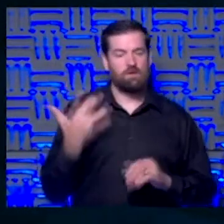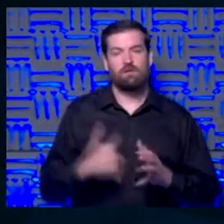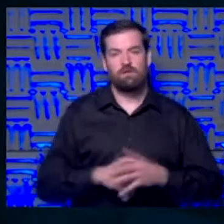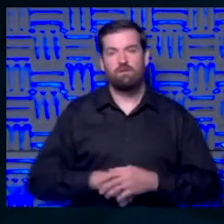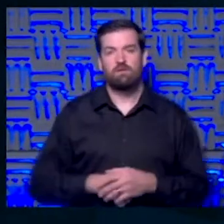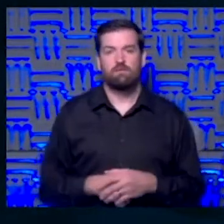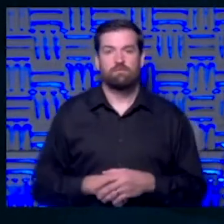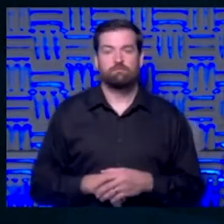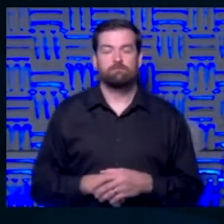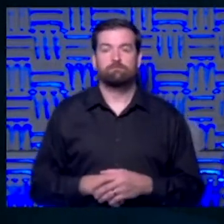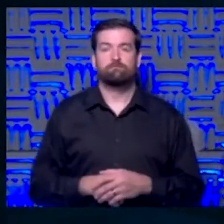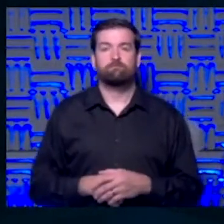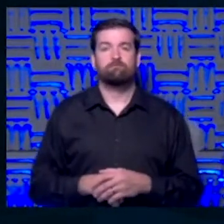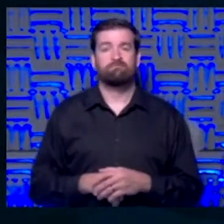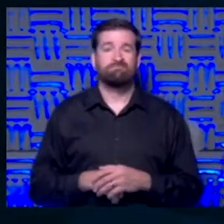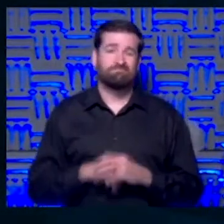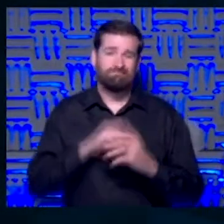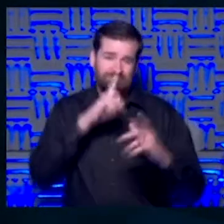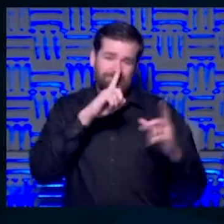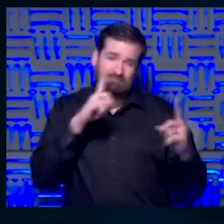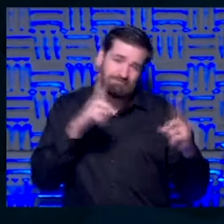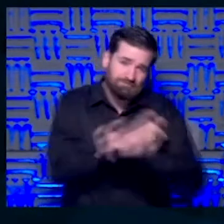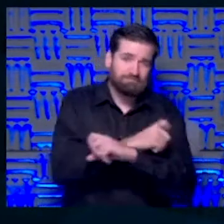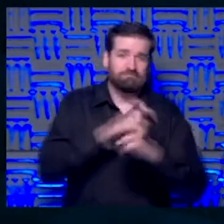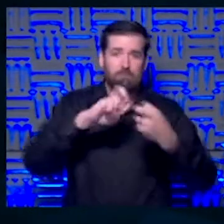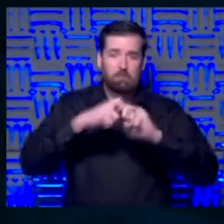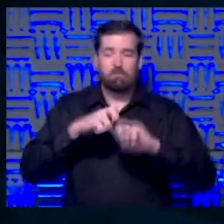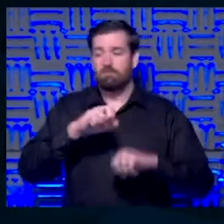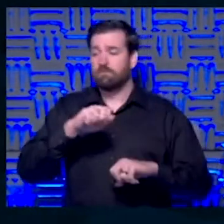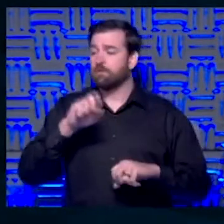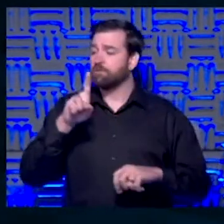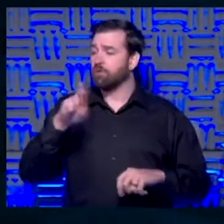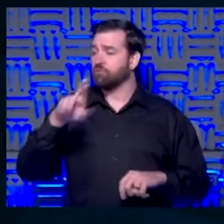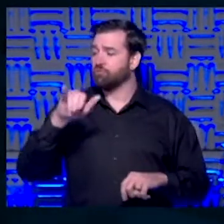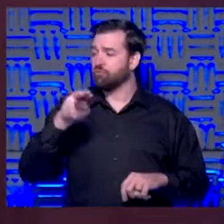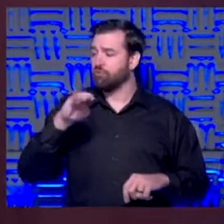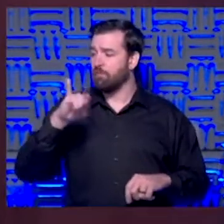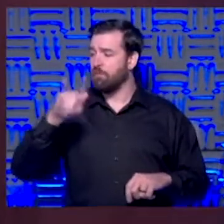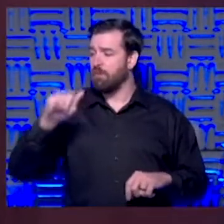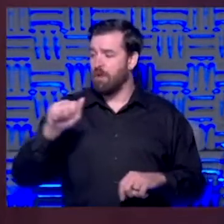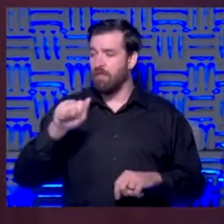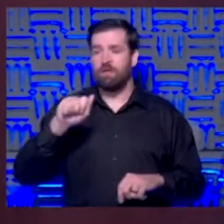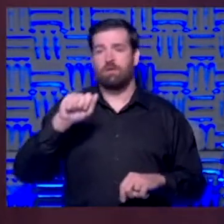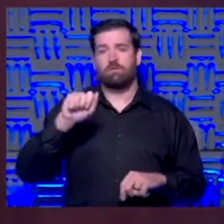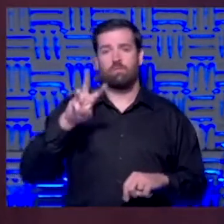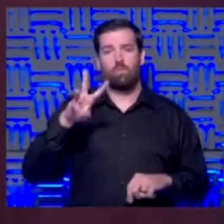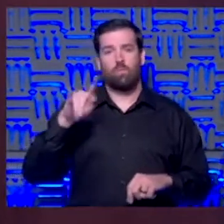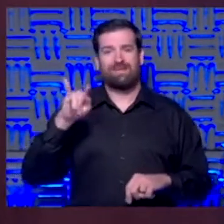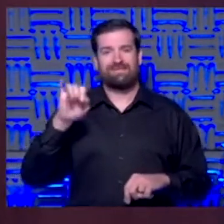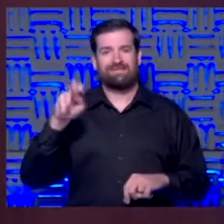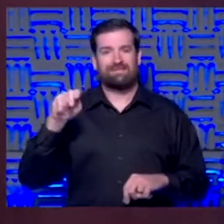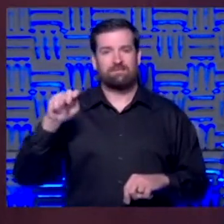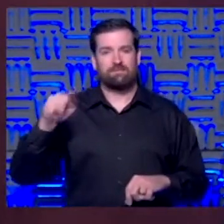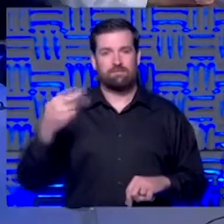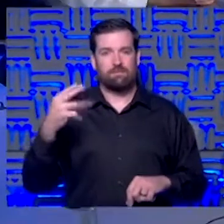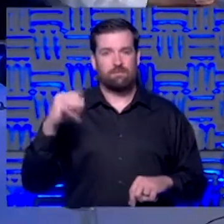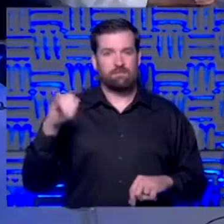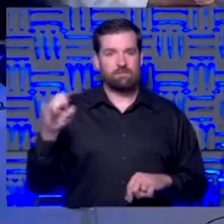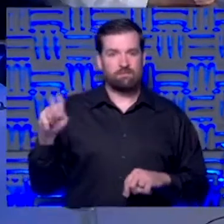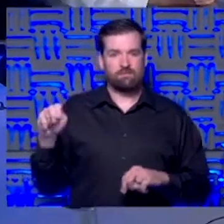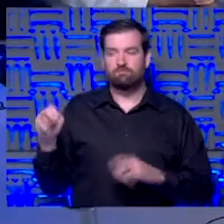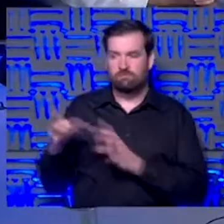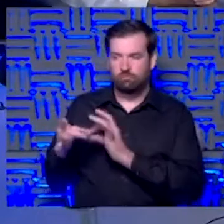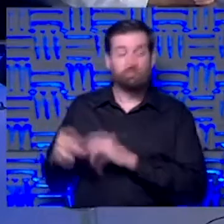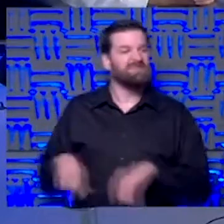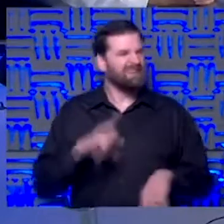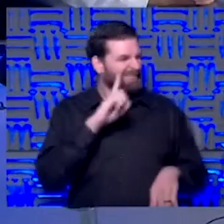that it's a complex problem, as Dr. Jomella Watson-Thompson kind of alluded to. I think those are some of I think